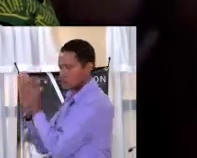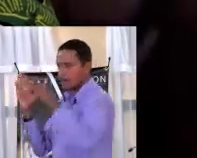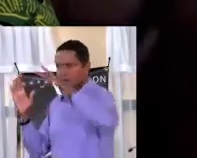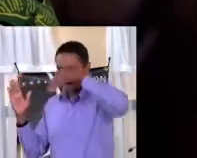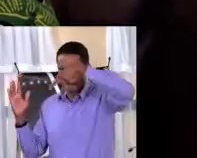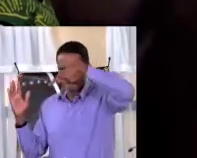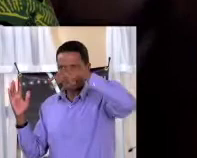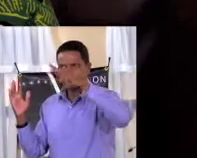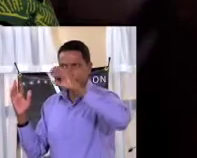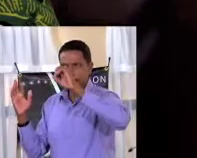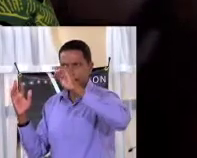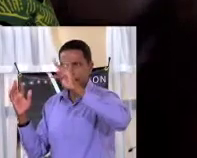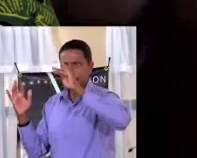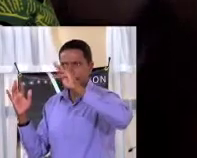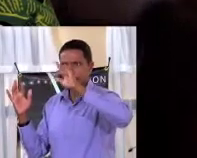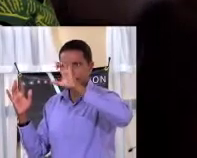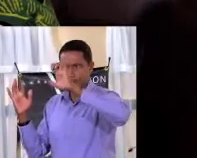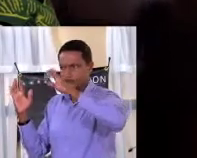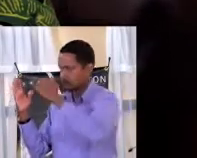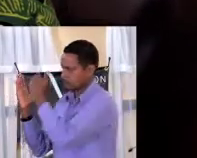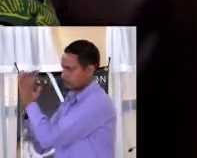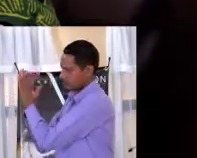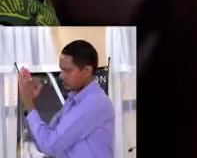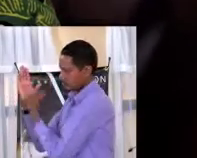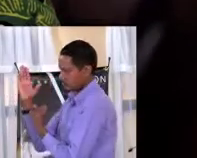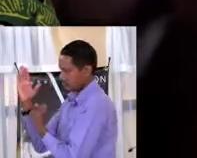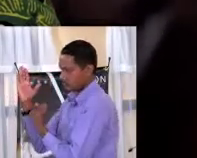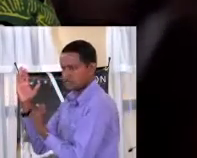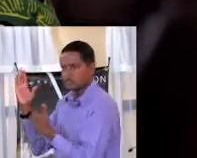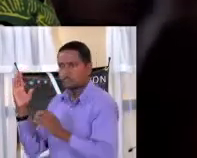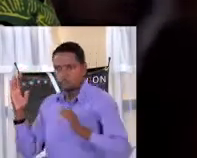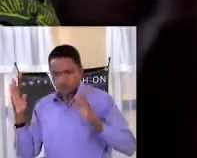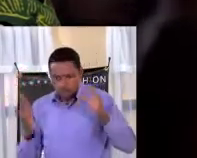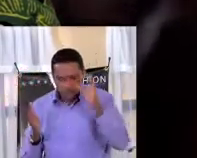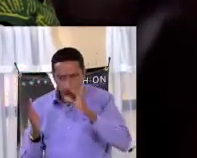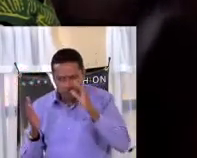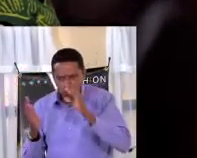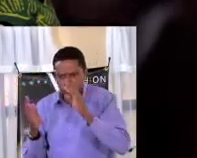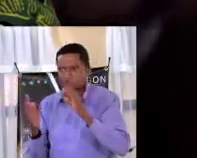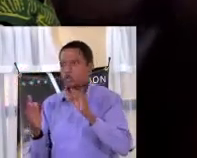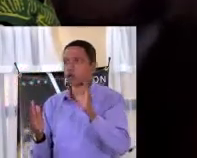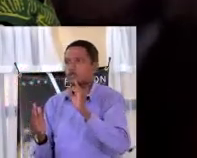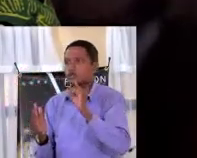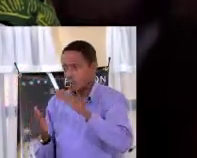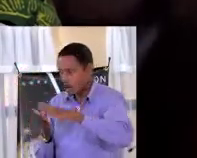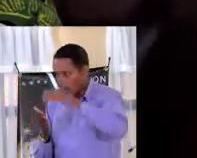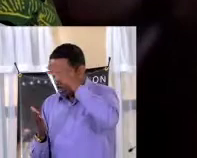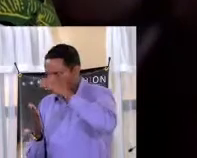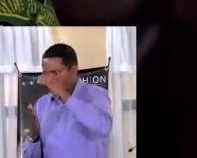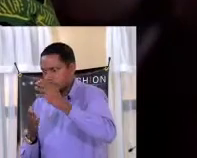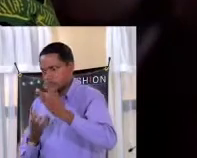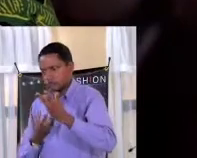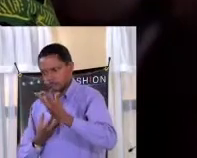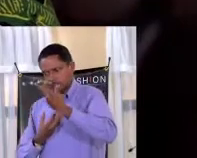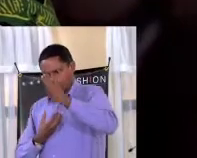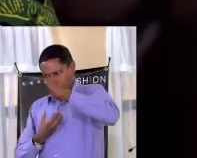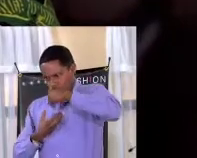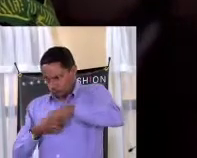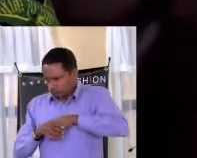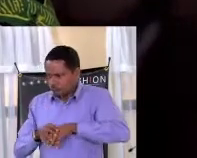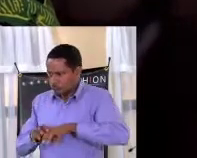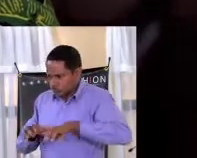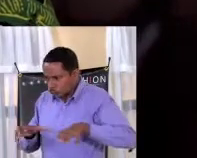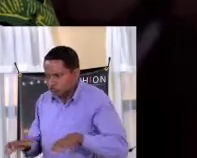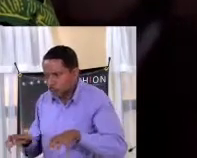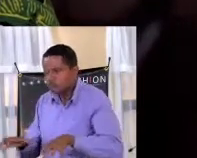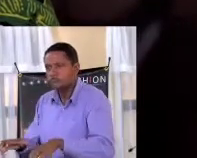profile as your Bible. So research, but also the application of what you learned is very, very important.